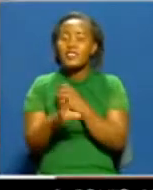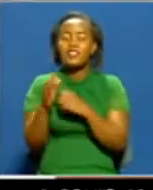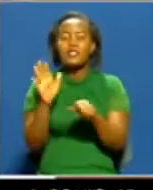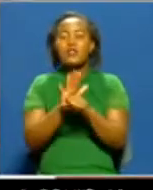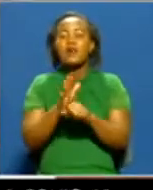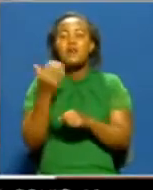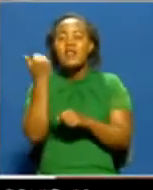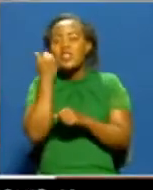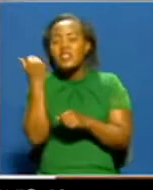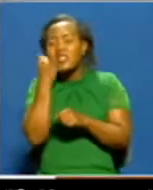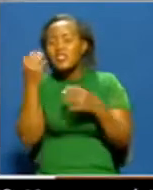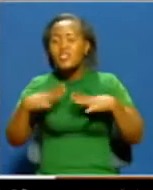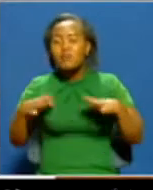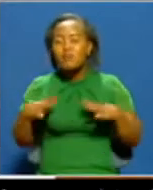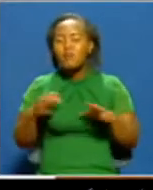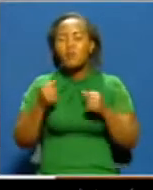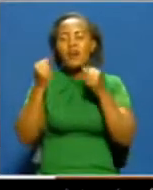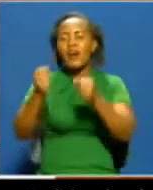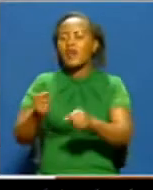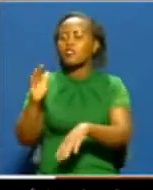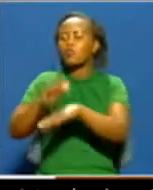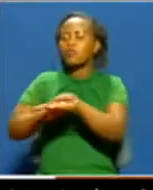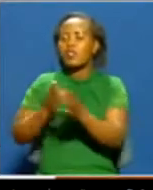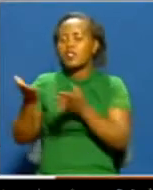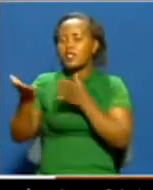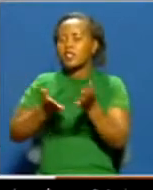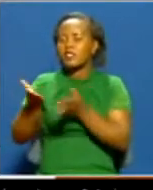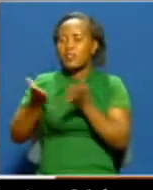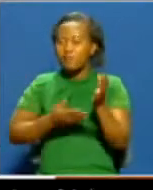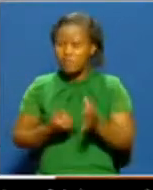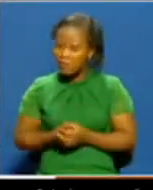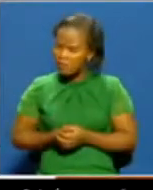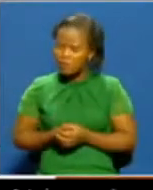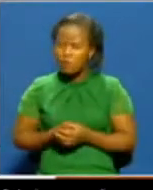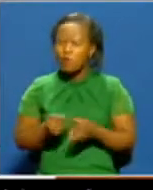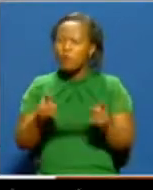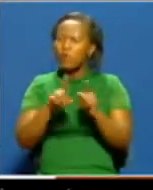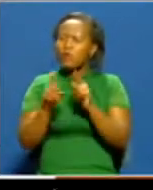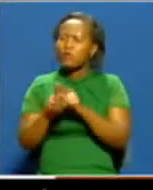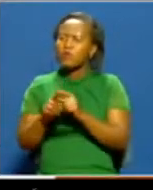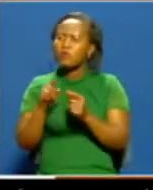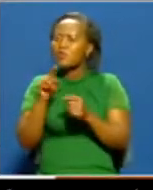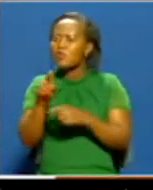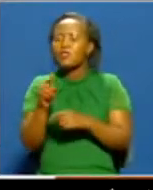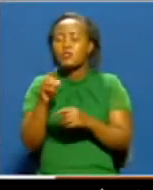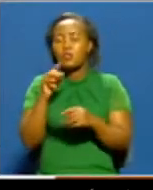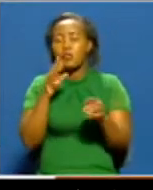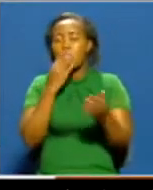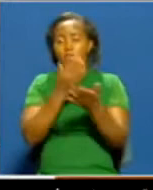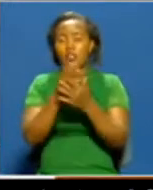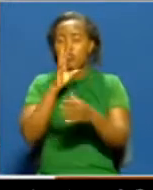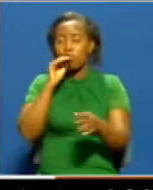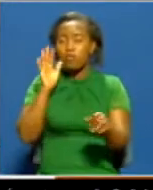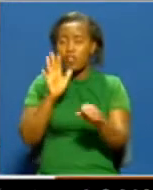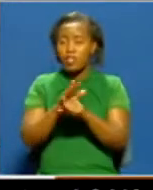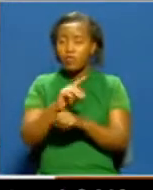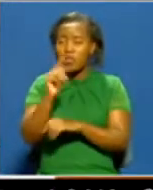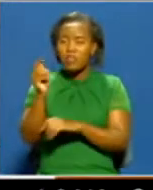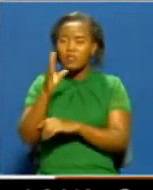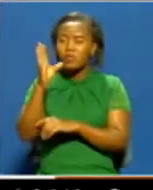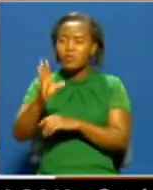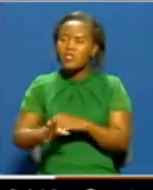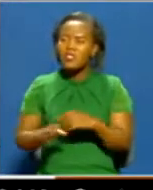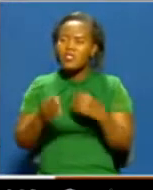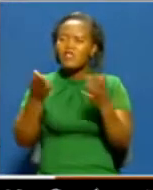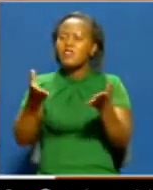able to go to a hospital. Mm-hmm. And speaking of the capacity, and thank you for the reassurance, especially to Kenyans. So what is the current